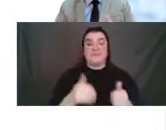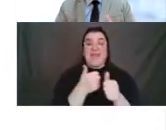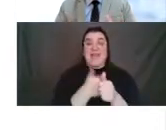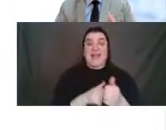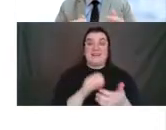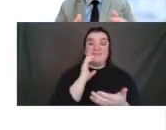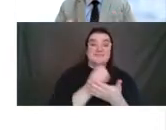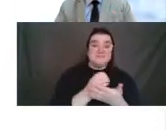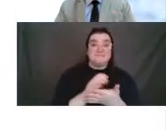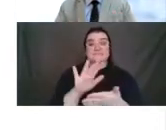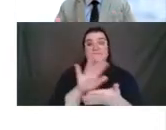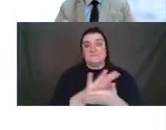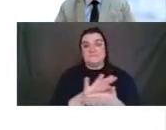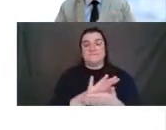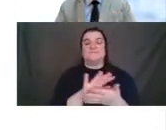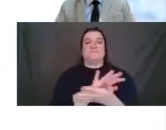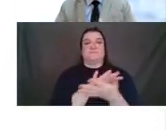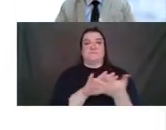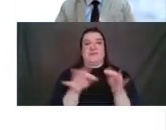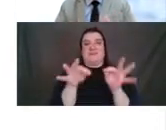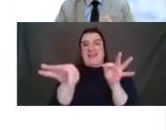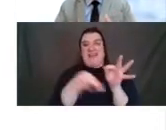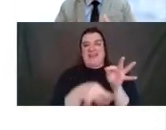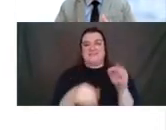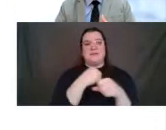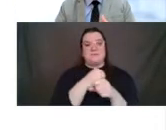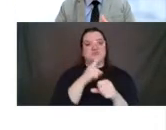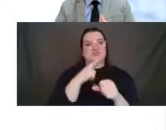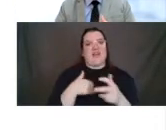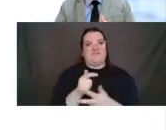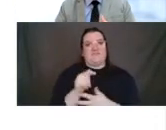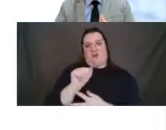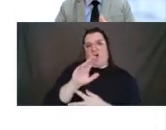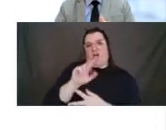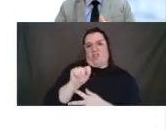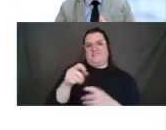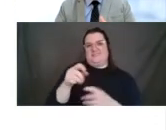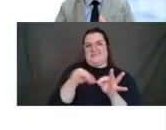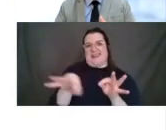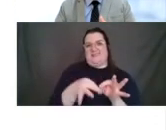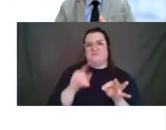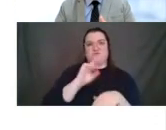we're just making sure that there's alternative text for all images. Next slide.